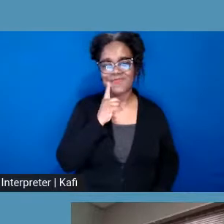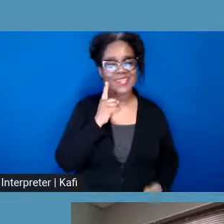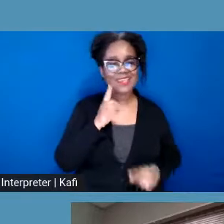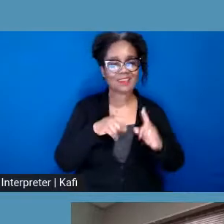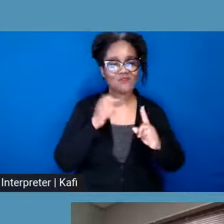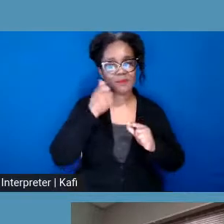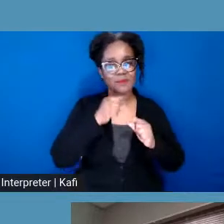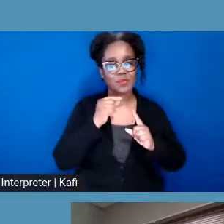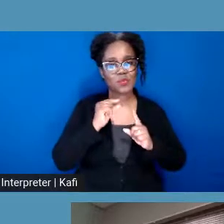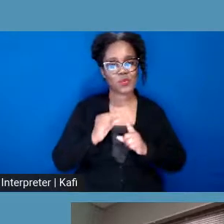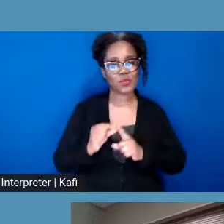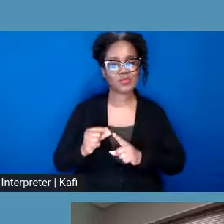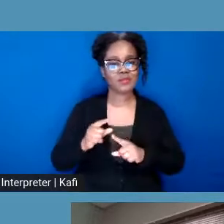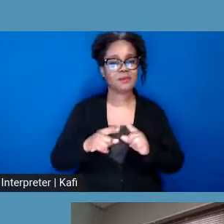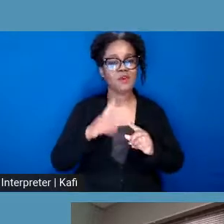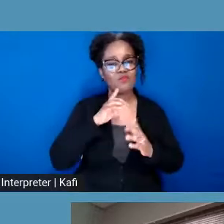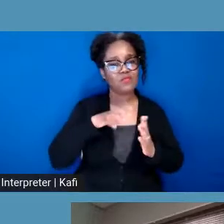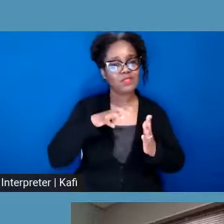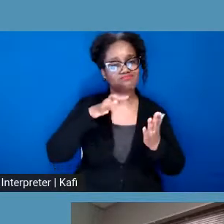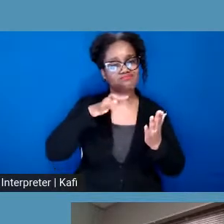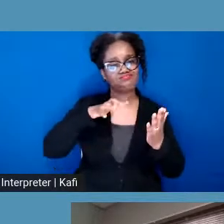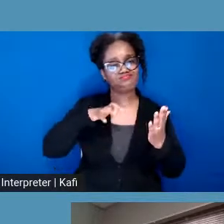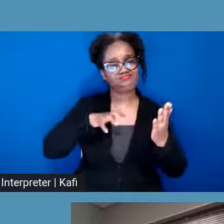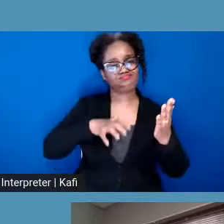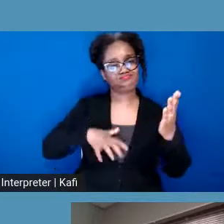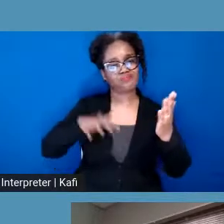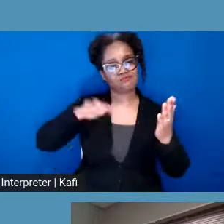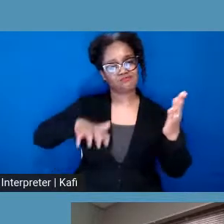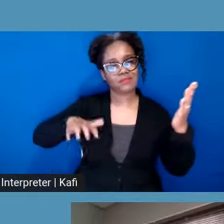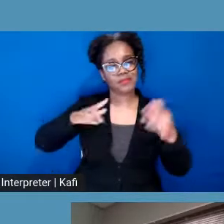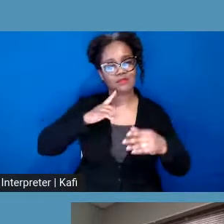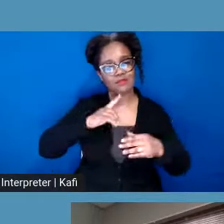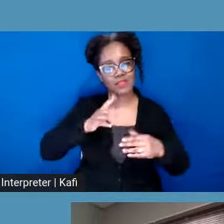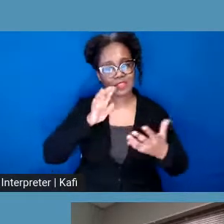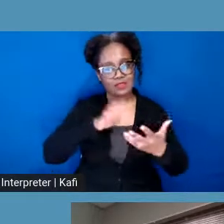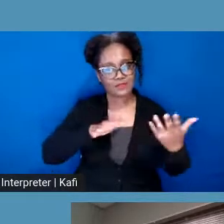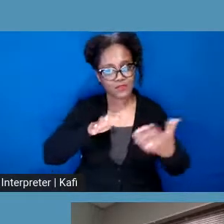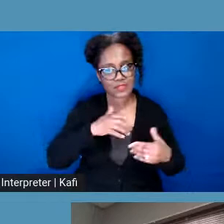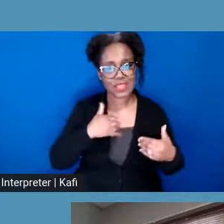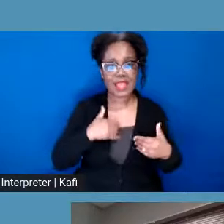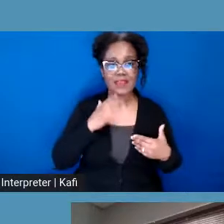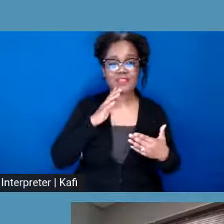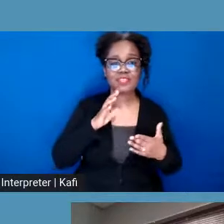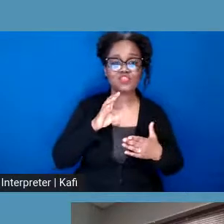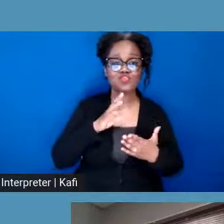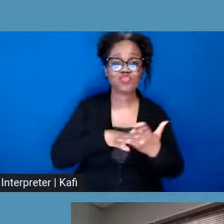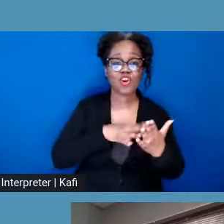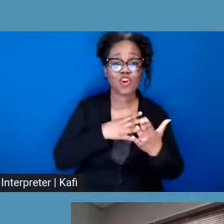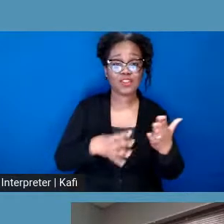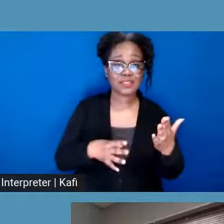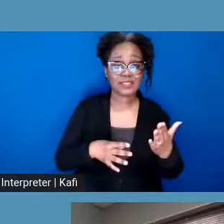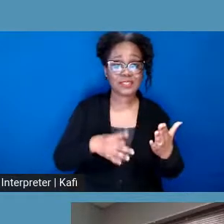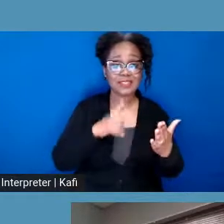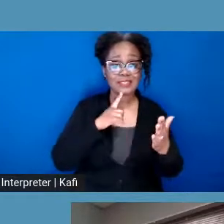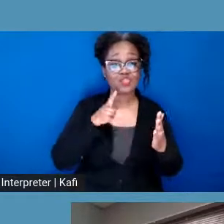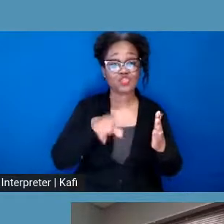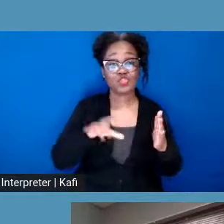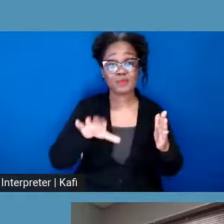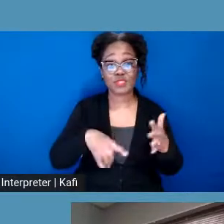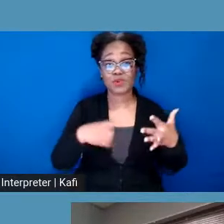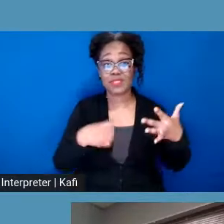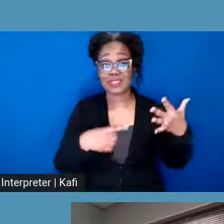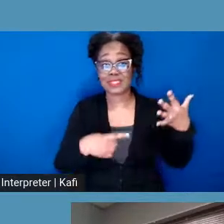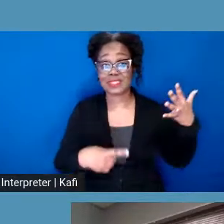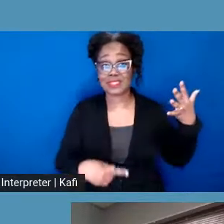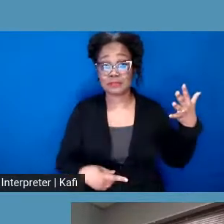confusing, but they have handy charts, and it'll be like, this is what you should be doing. And it's like, but if you can't do any of that, here's maybe the bare minimum of what you can be